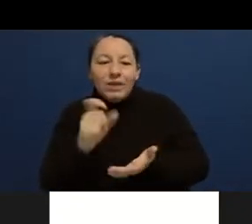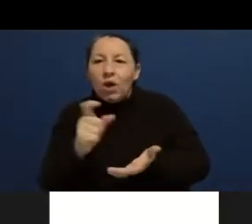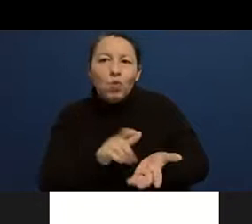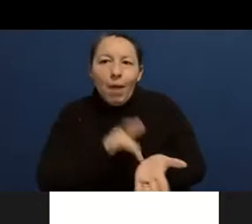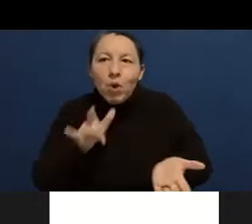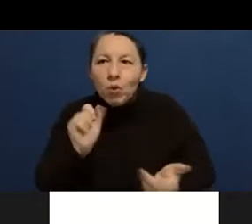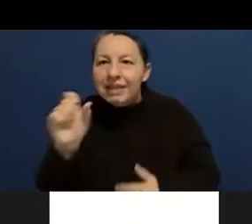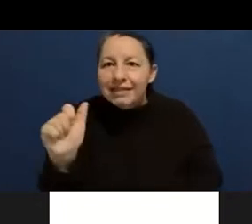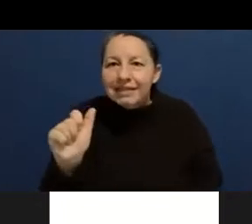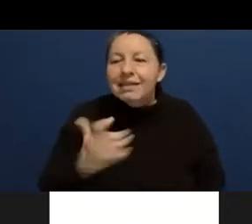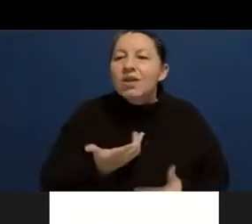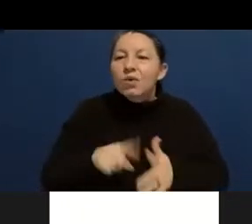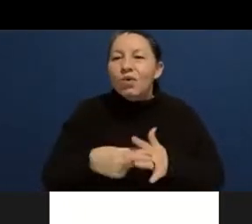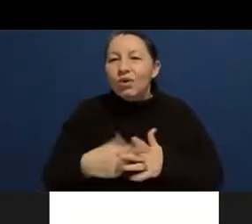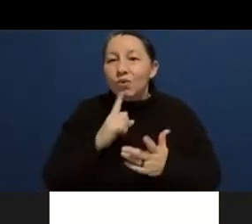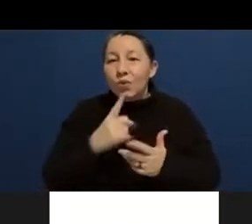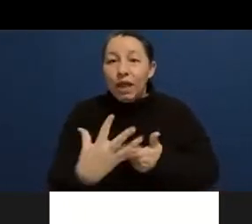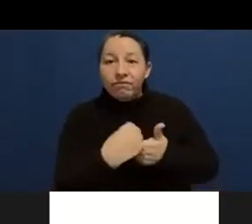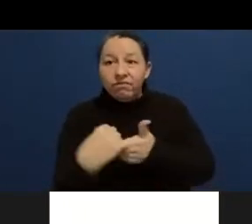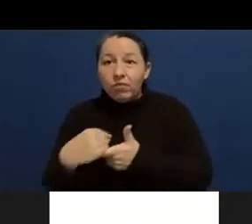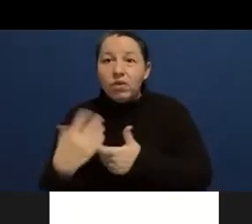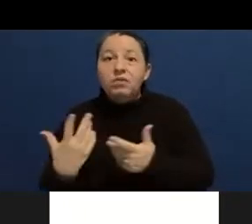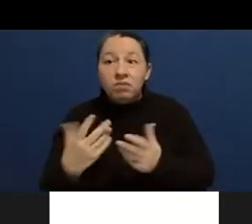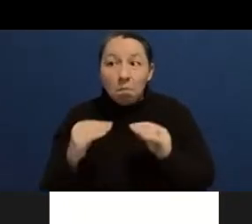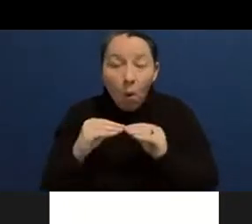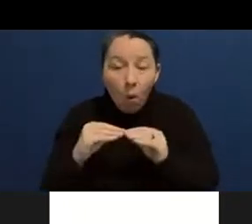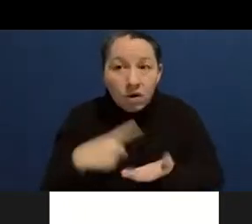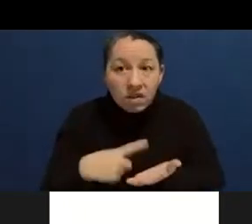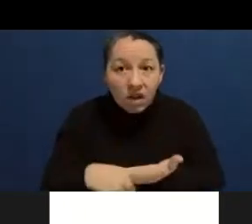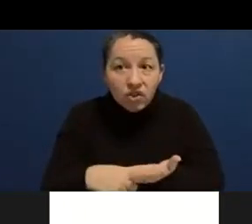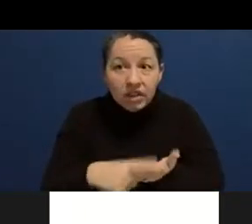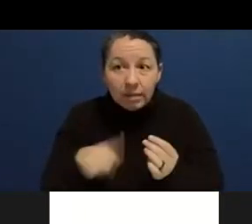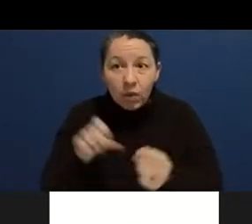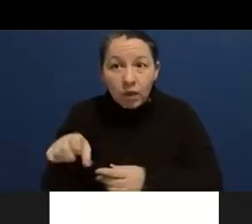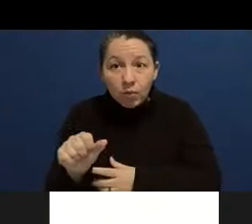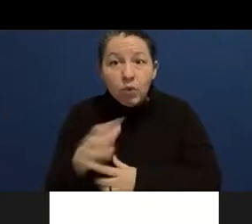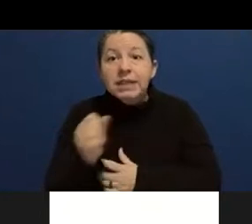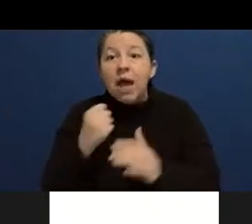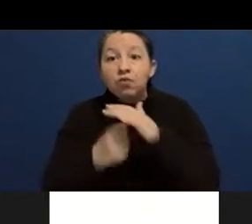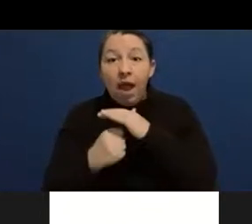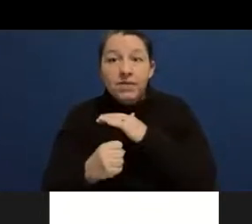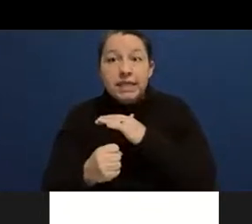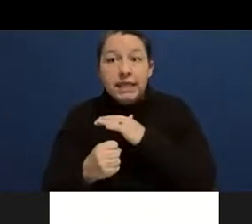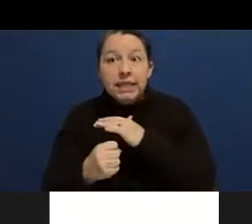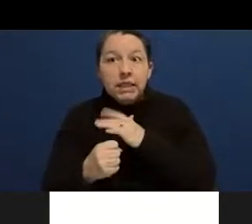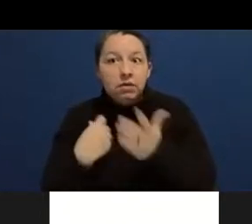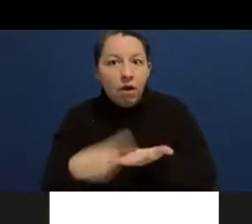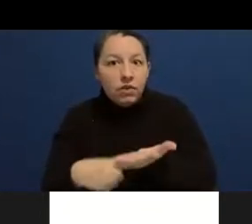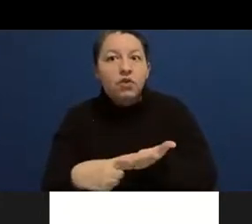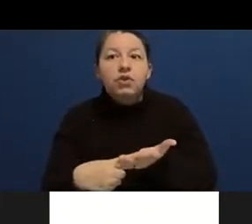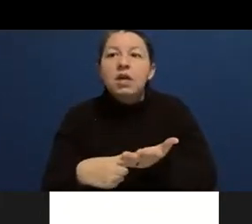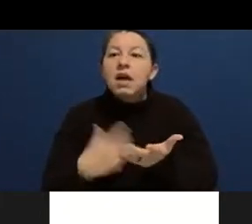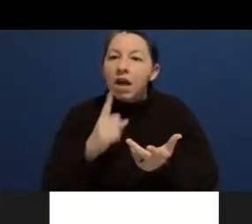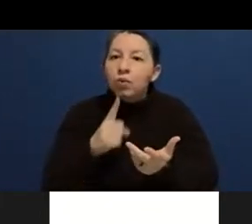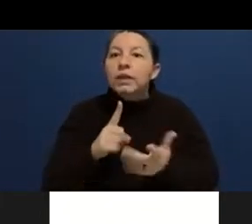some of the sexual abuse conversations and the trafficking conversations as protective factors as we begin to address domestic